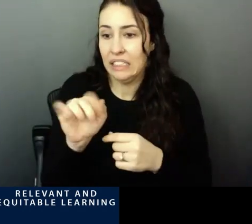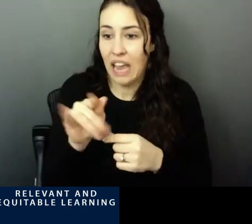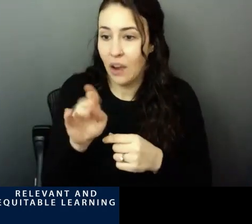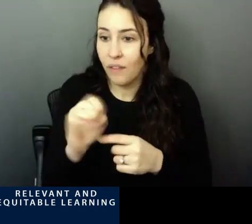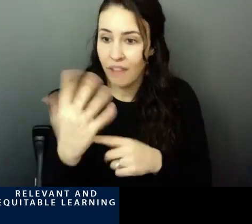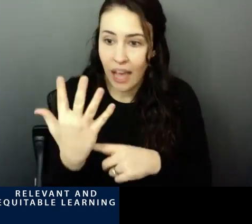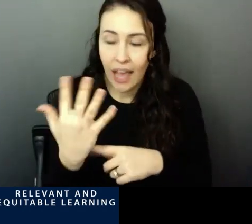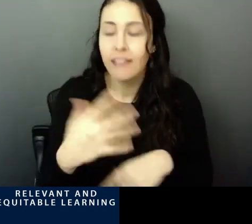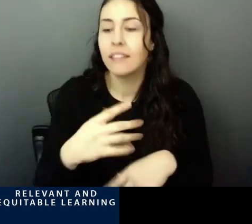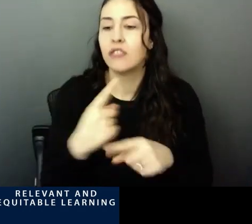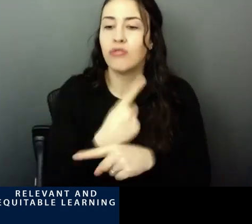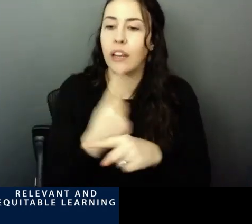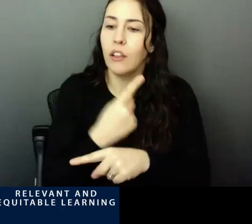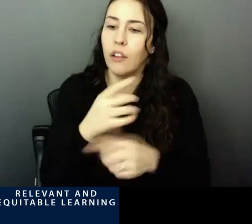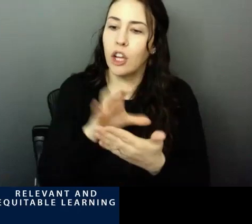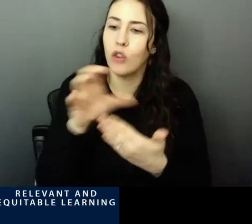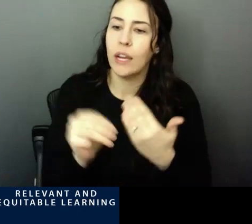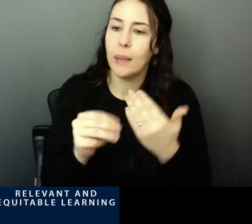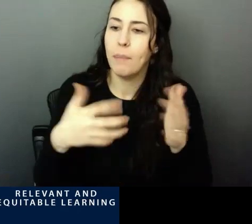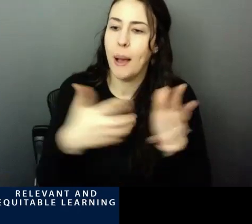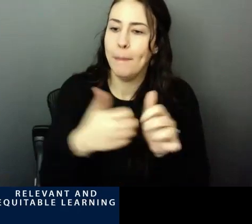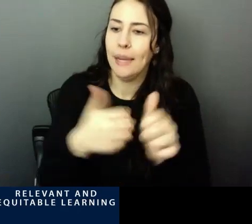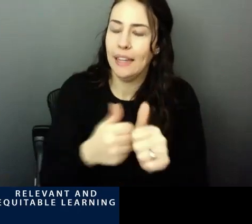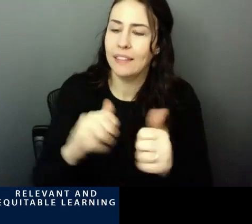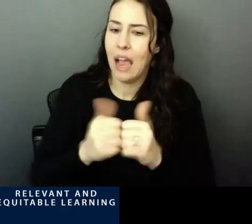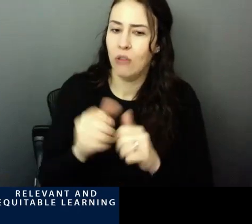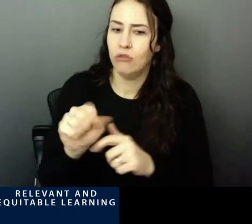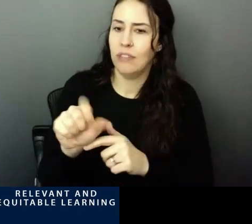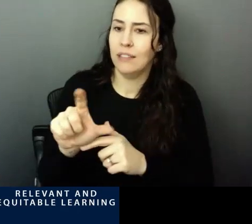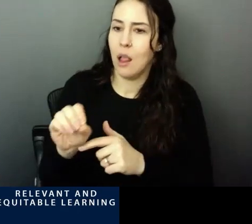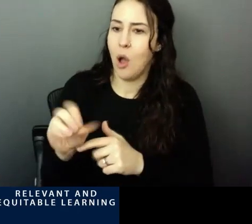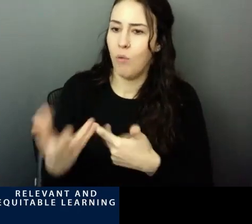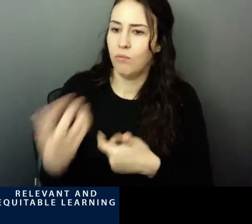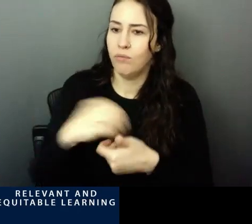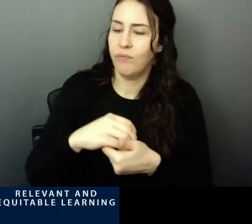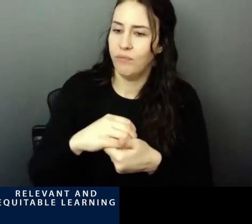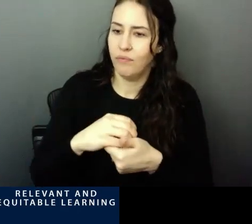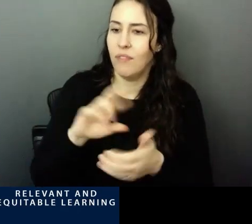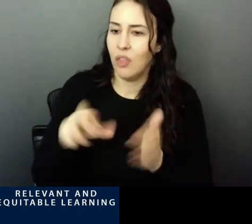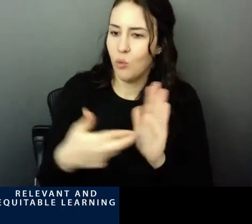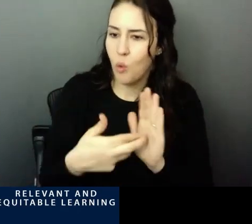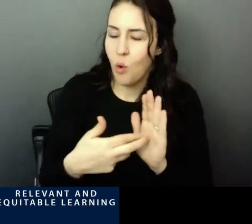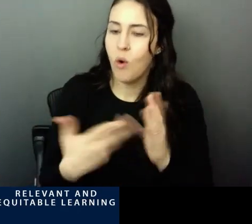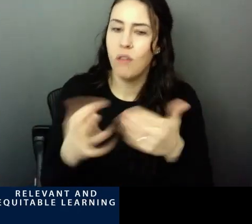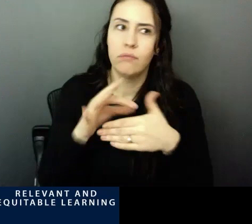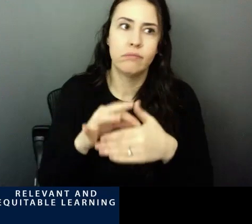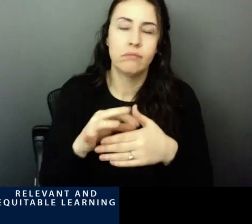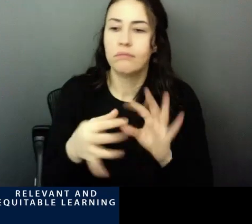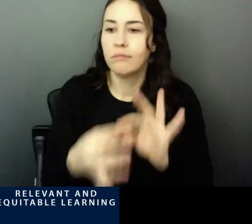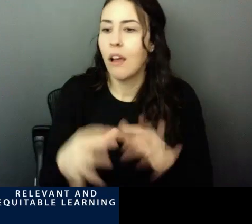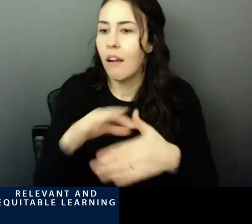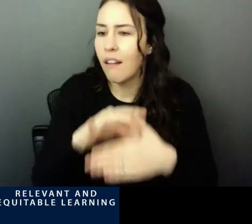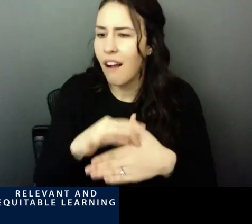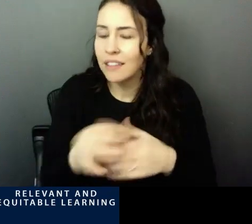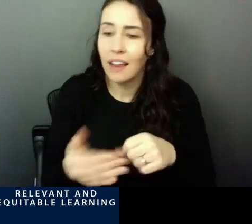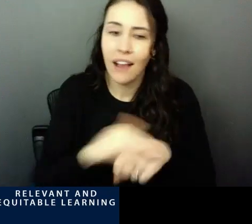know, regular curriculum updates. How do SLOs play in that role of curriculum update, you know, as far as content covered, material